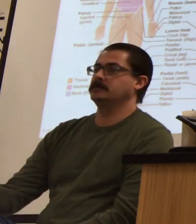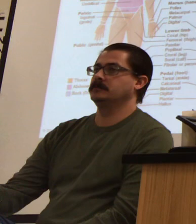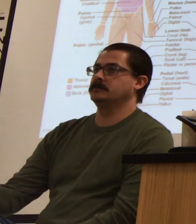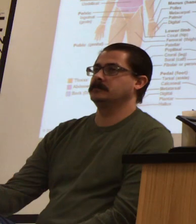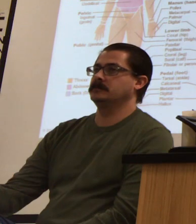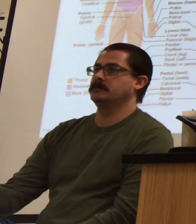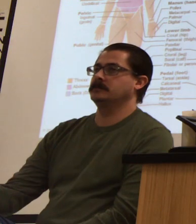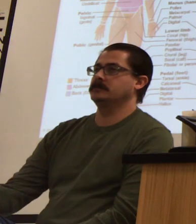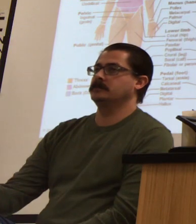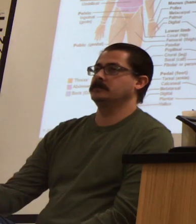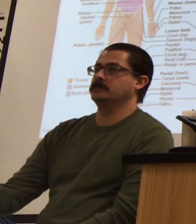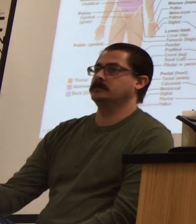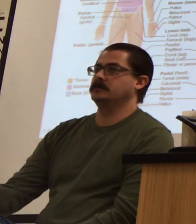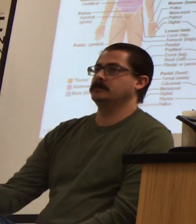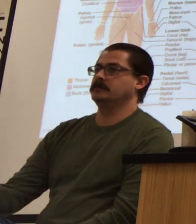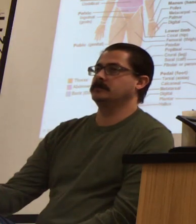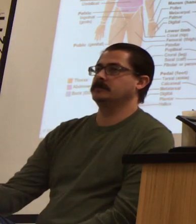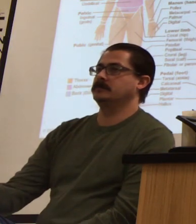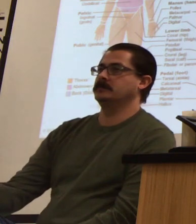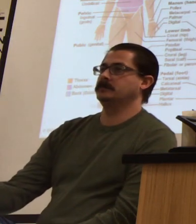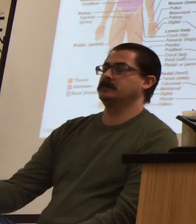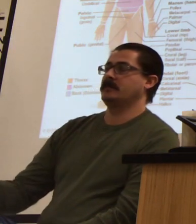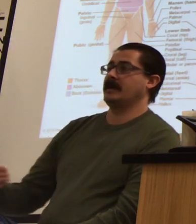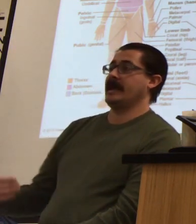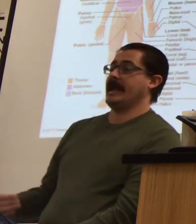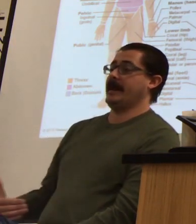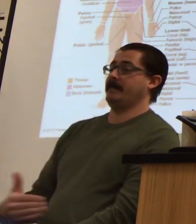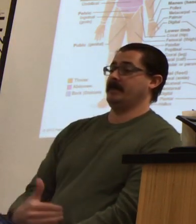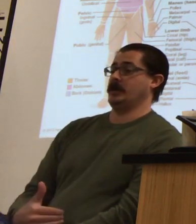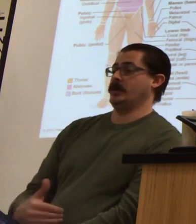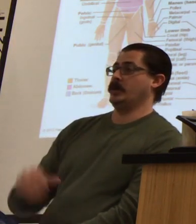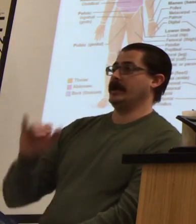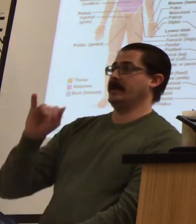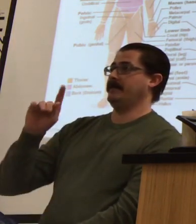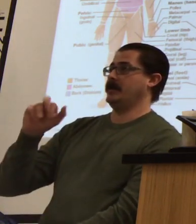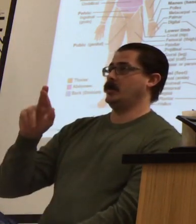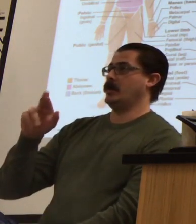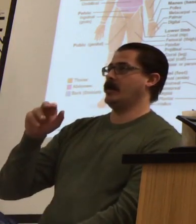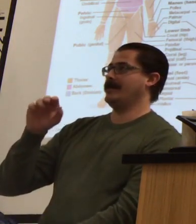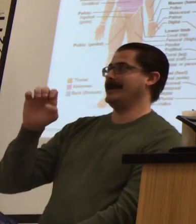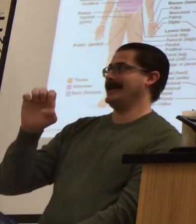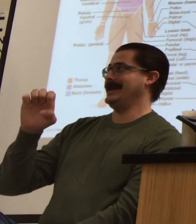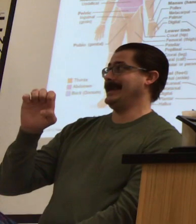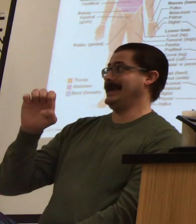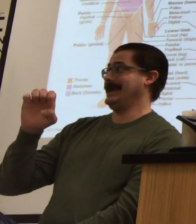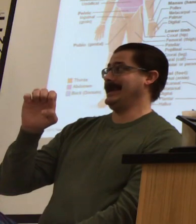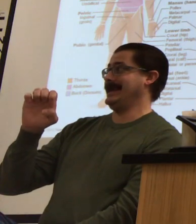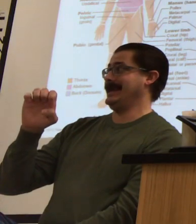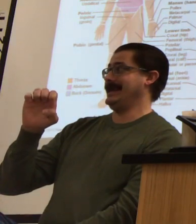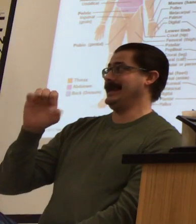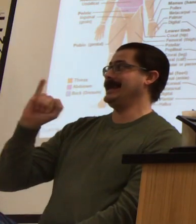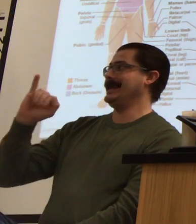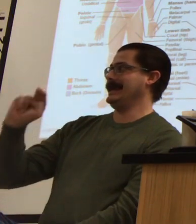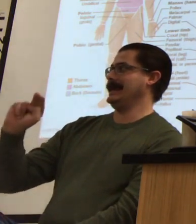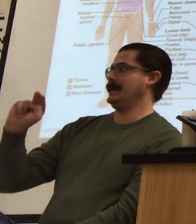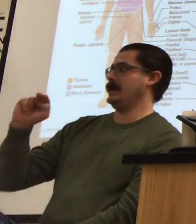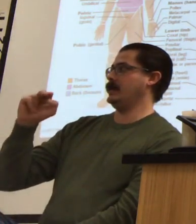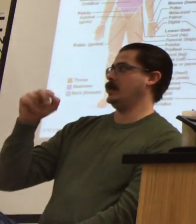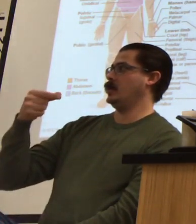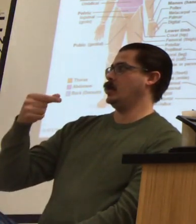Right, inferior to the pelvic region, they have inguinal region. Inguinal is groin, okay?